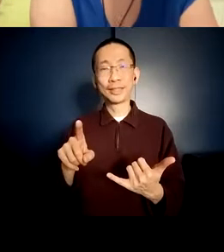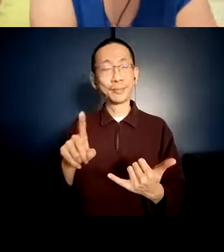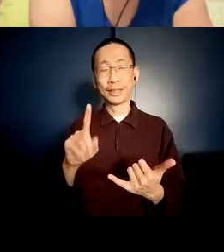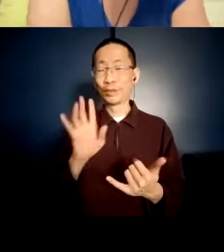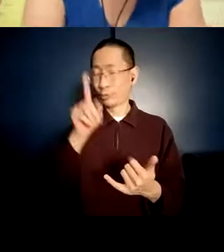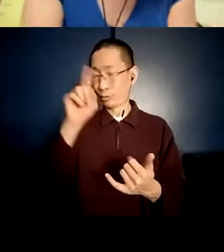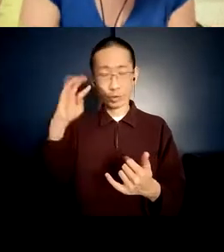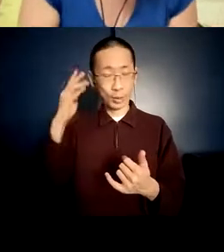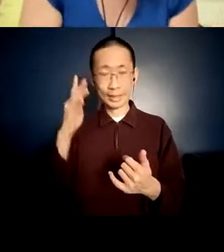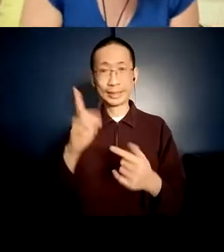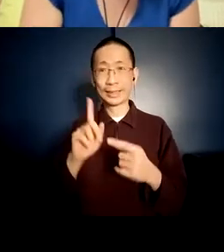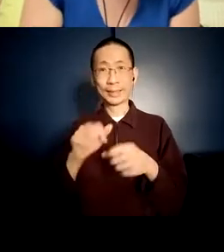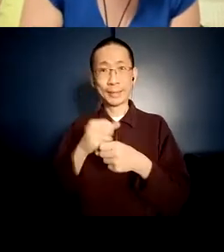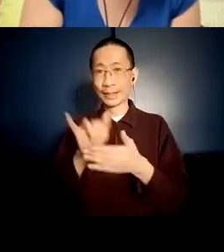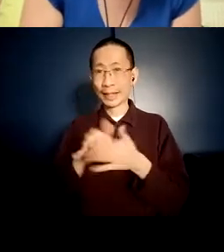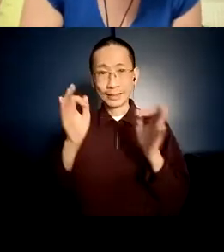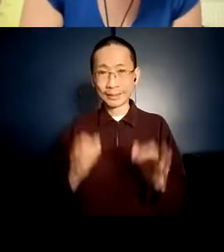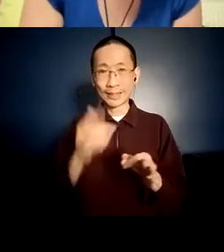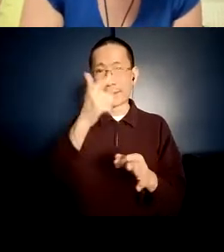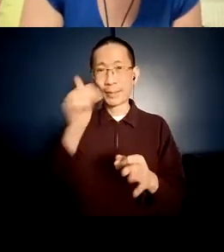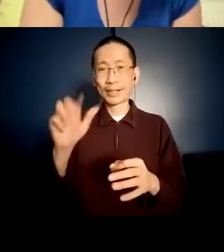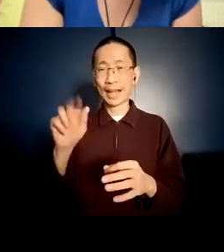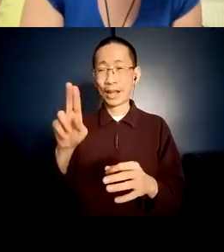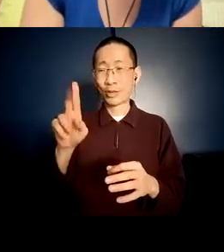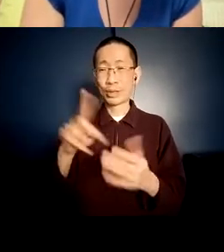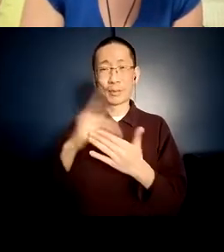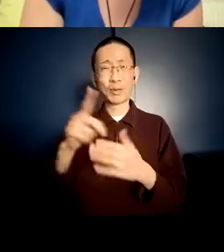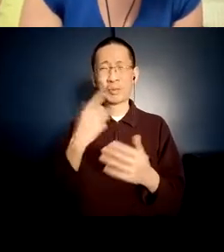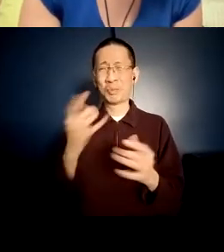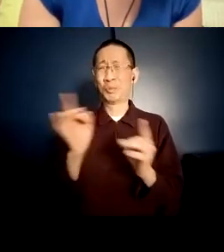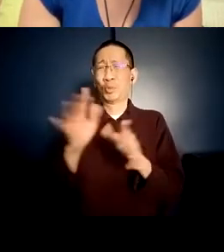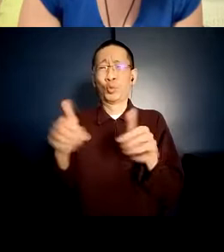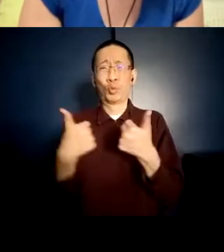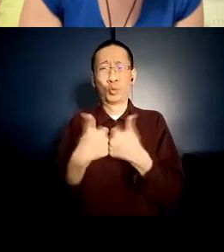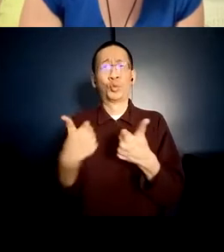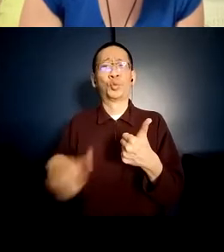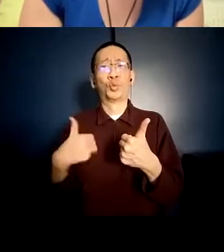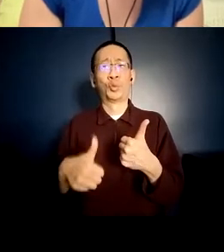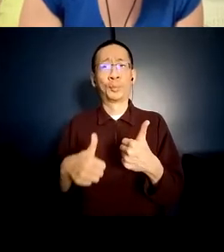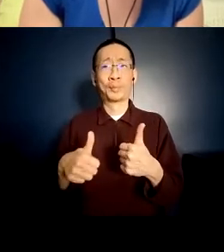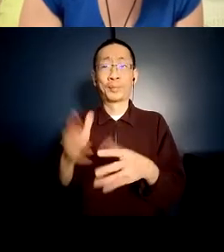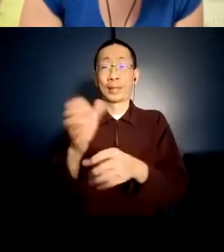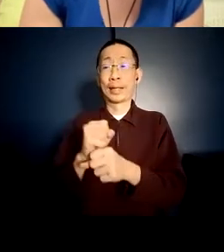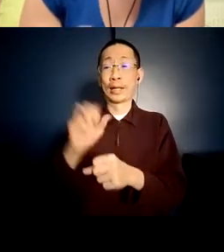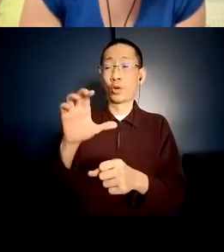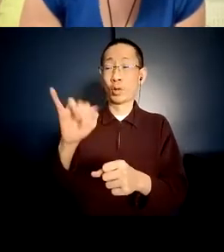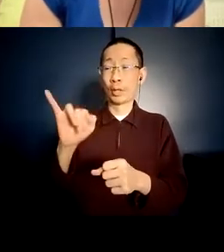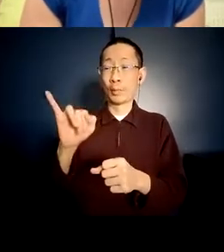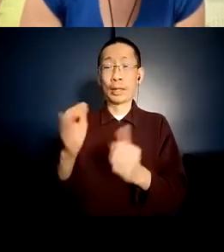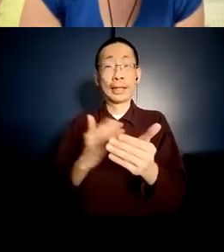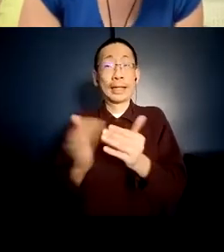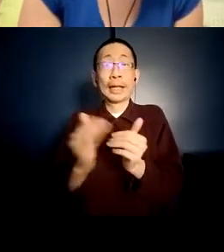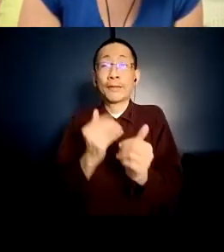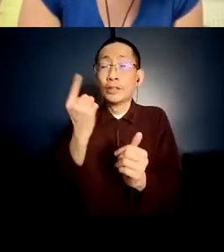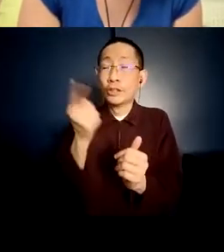to have made that decision, because the AUD program is very challenging. And getting a cochlear implant, even just